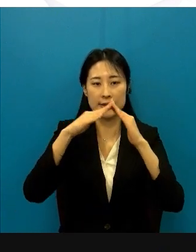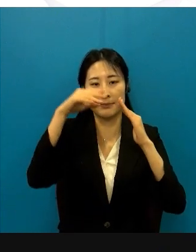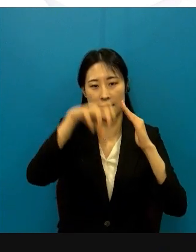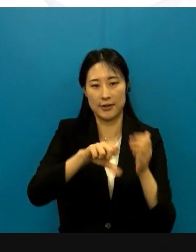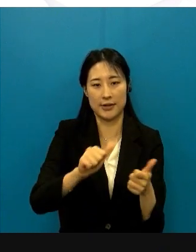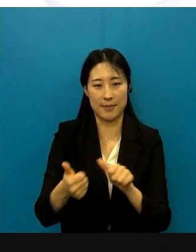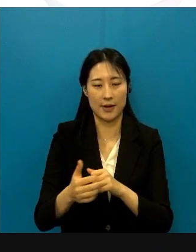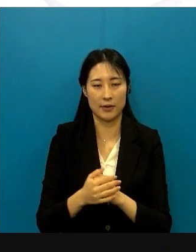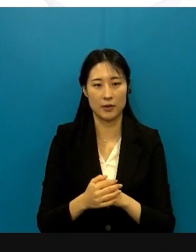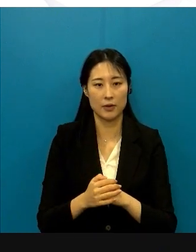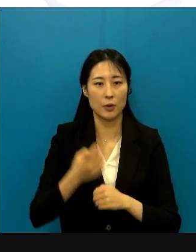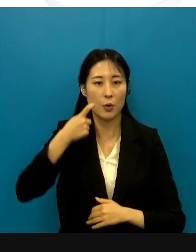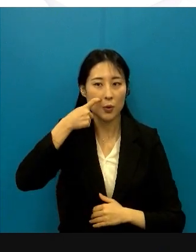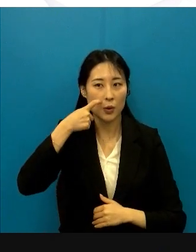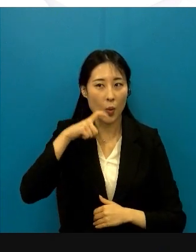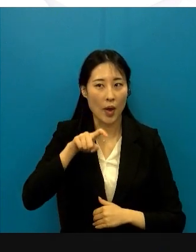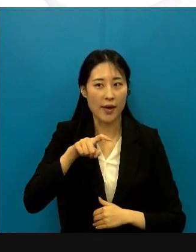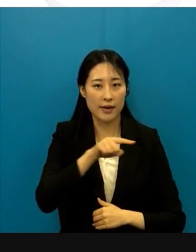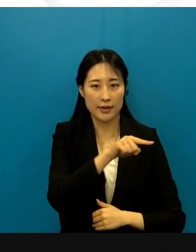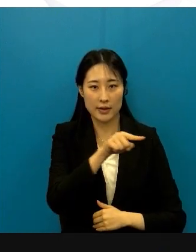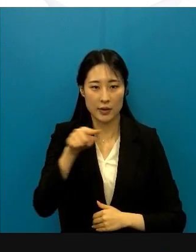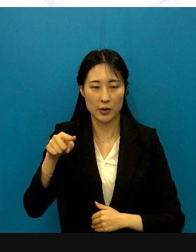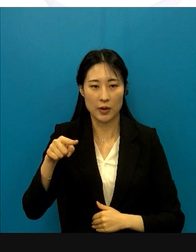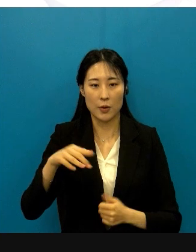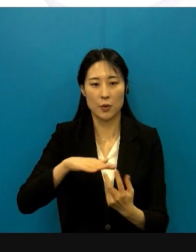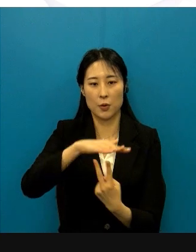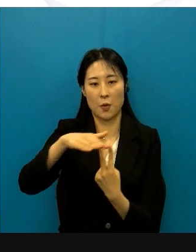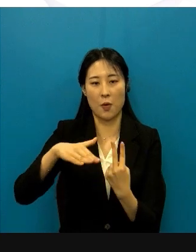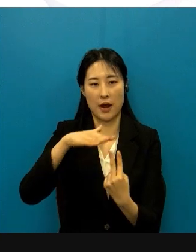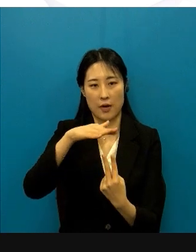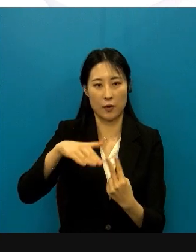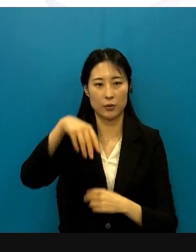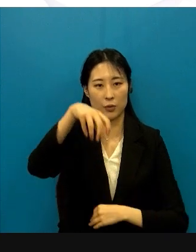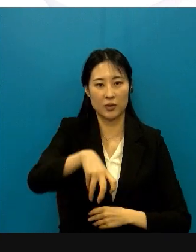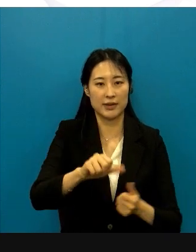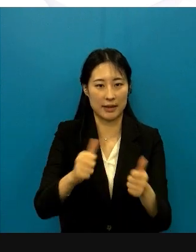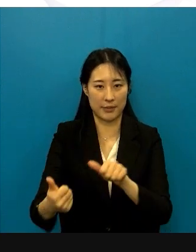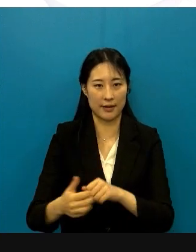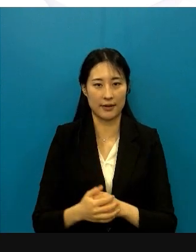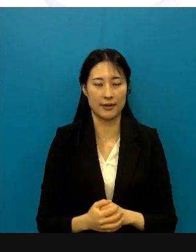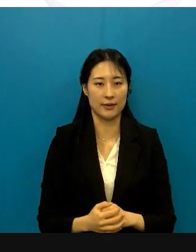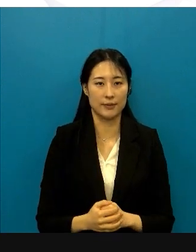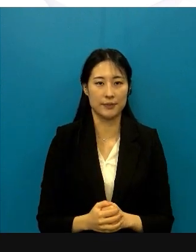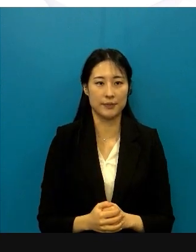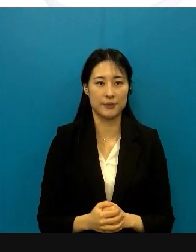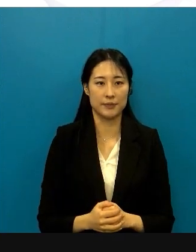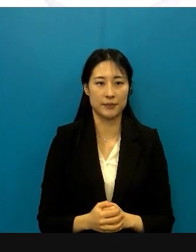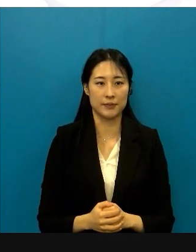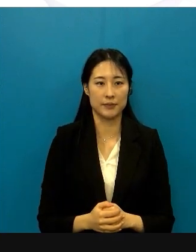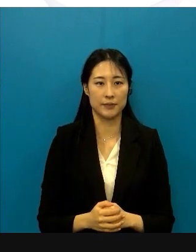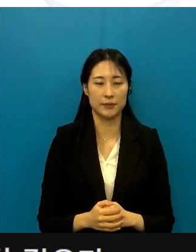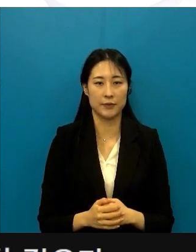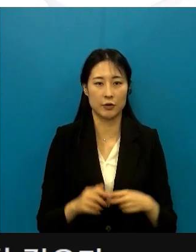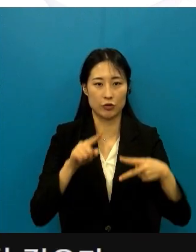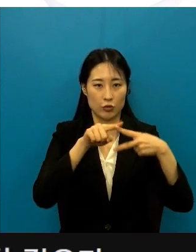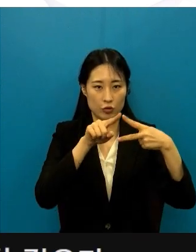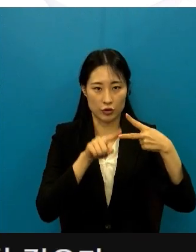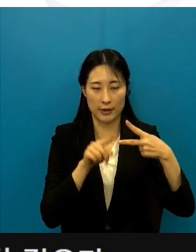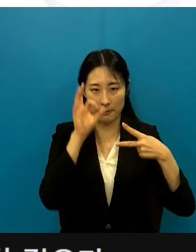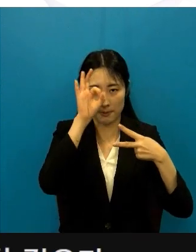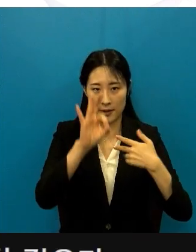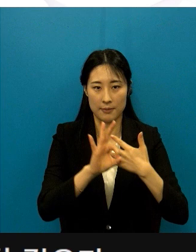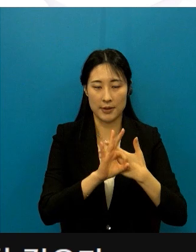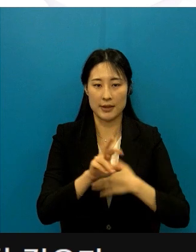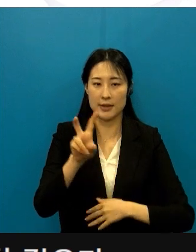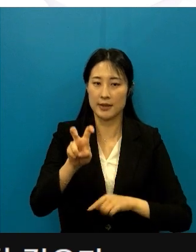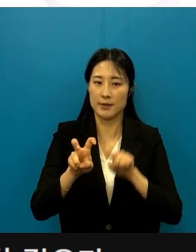in a care home setting. So both numbers are roughly between 20 and 25% by